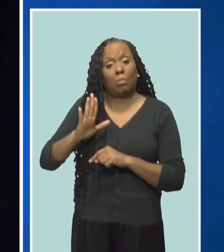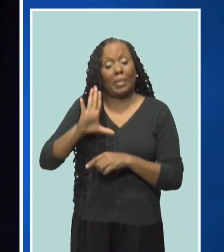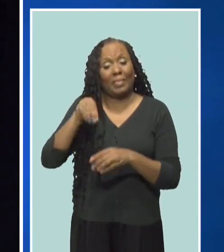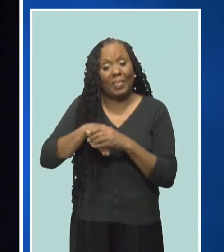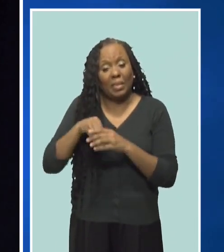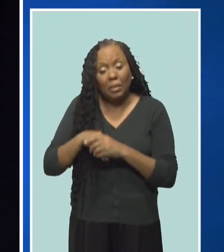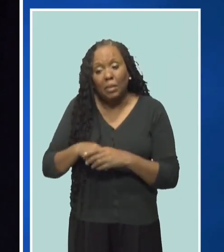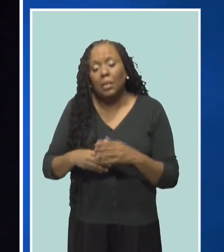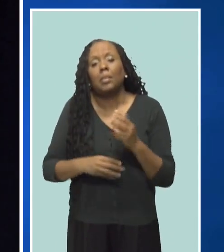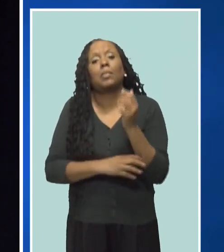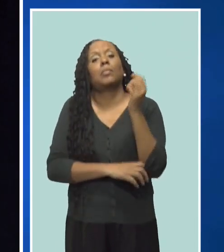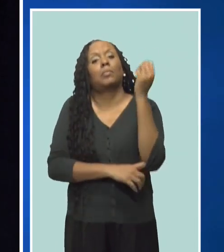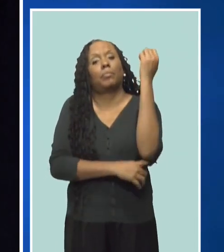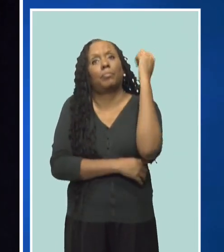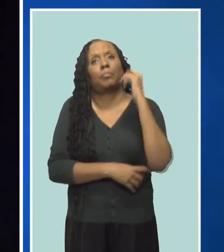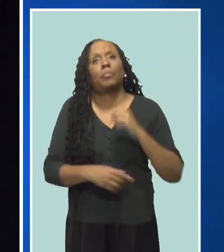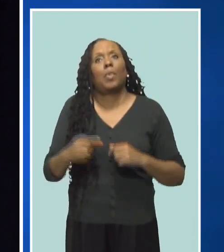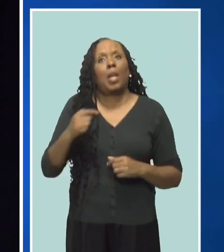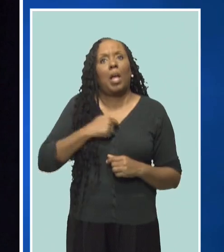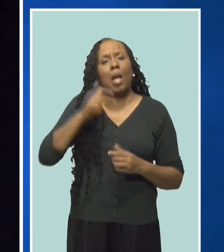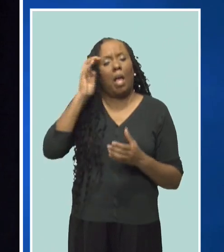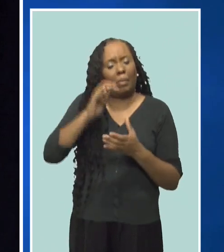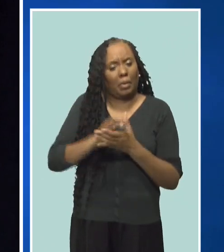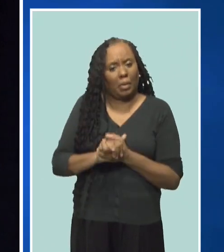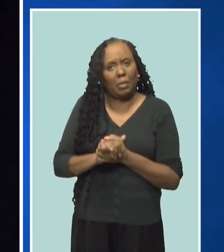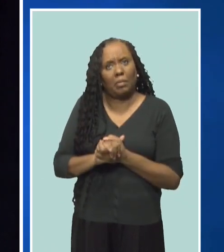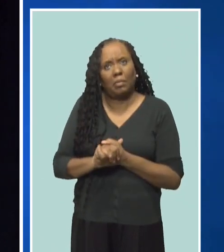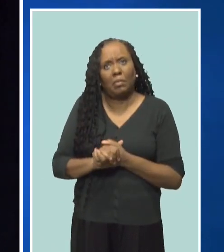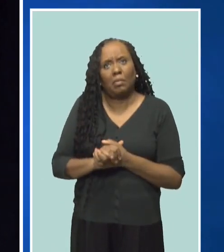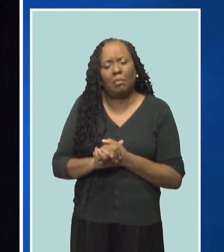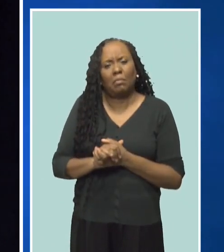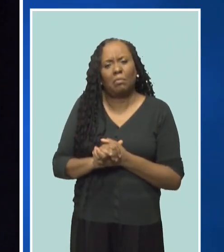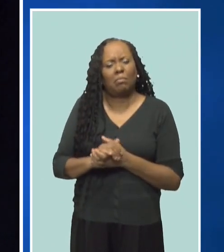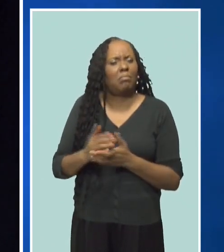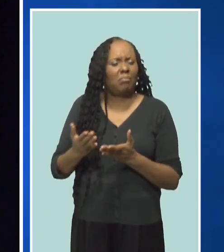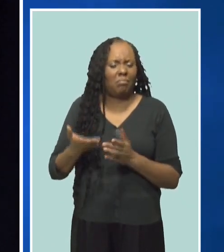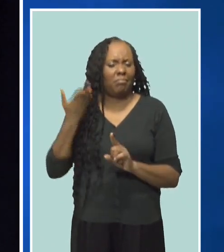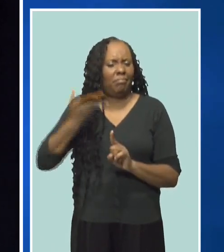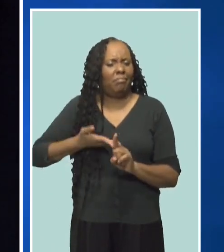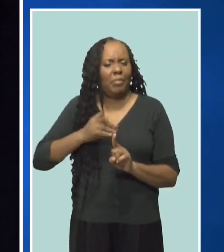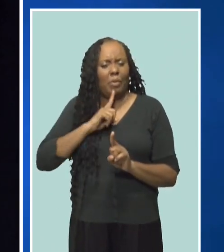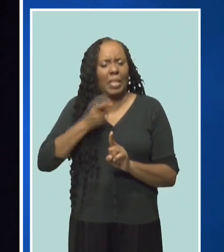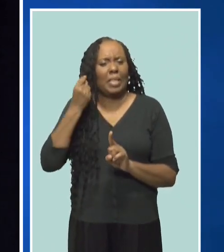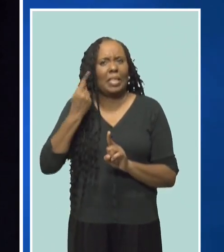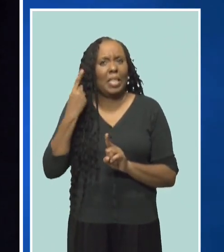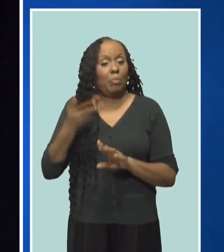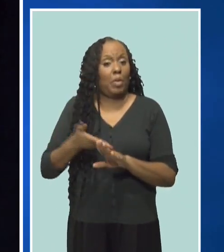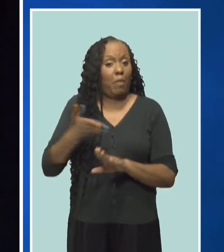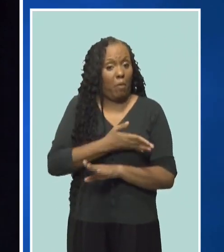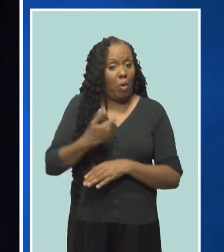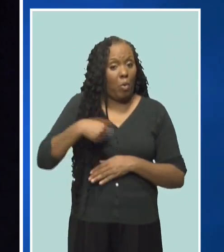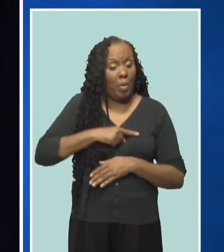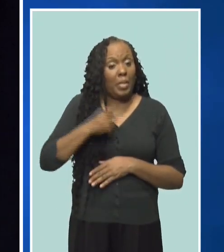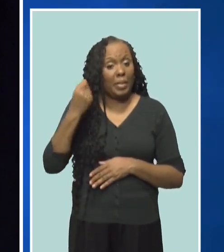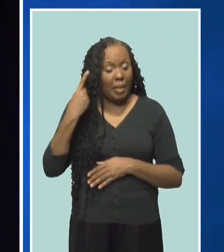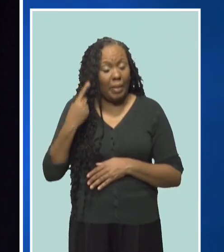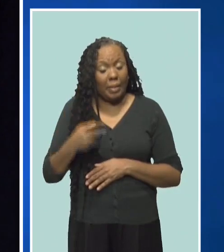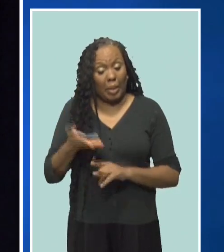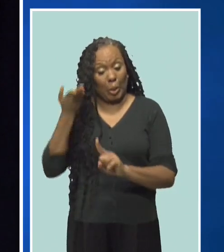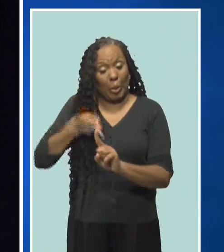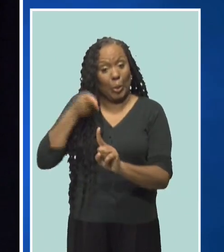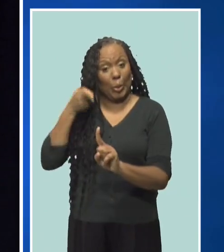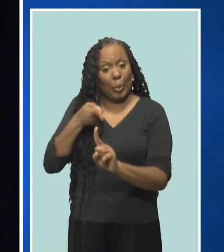heritage, I believe, Sir Trevor, that you understood perhaps before many of us did